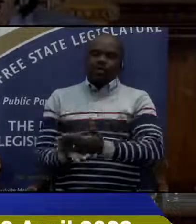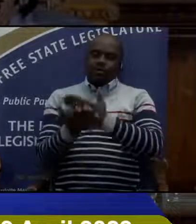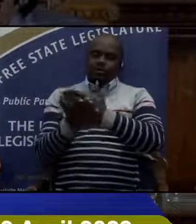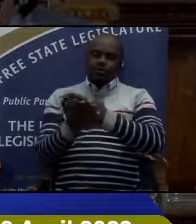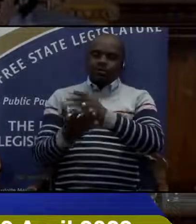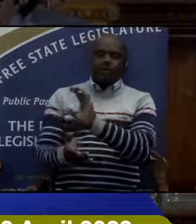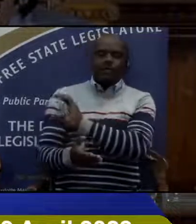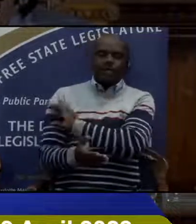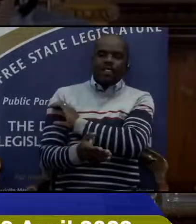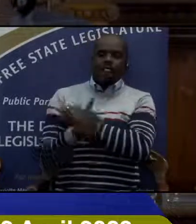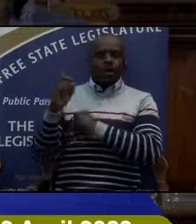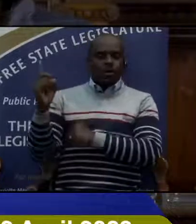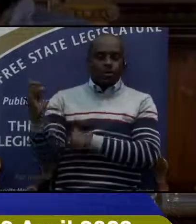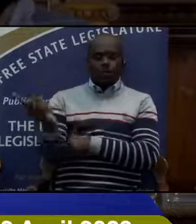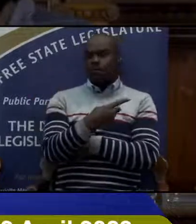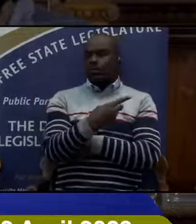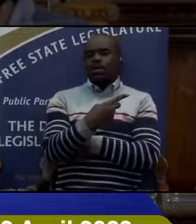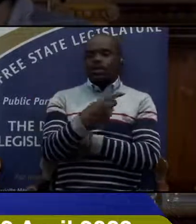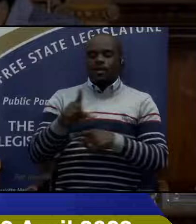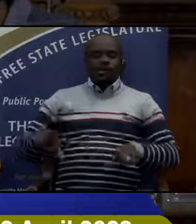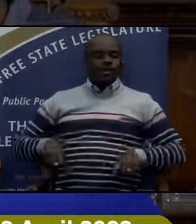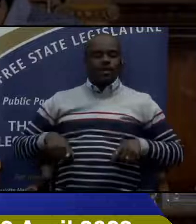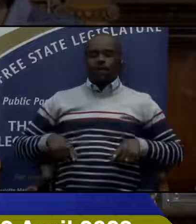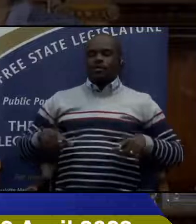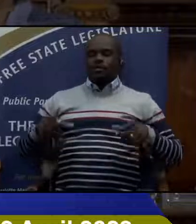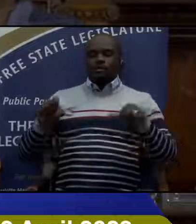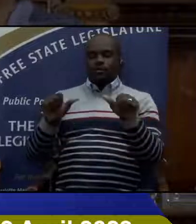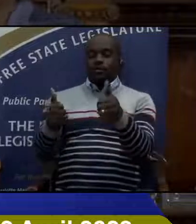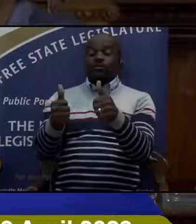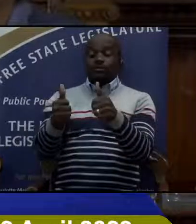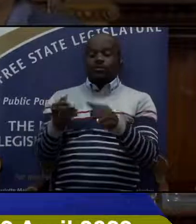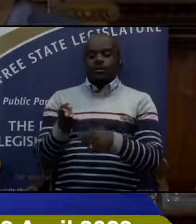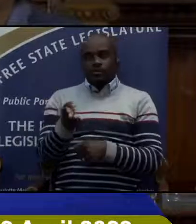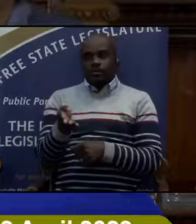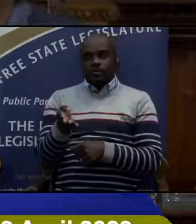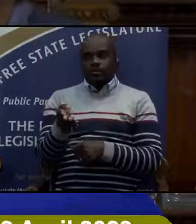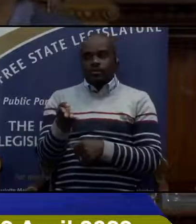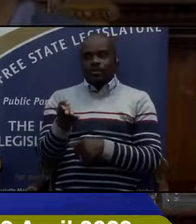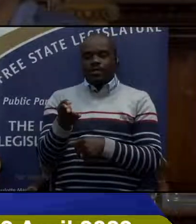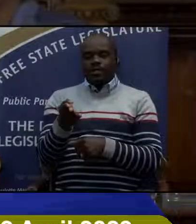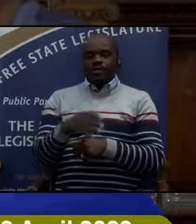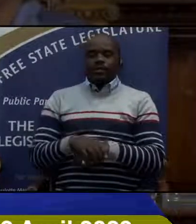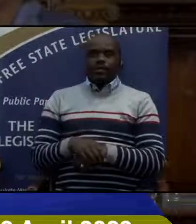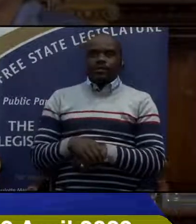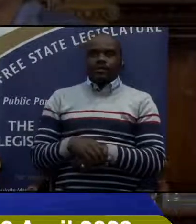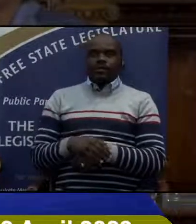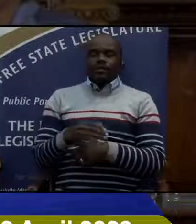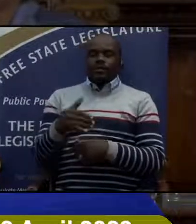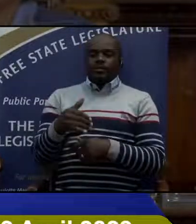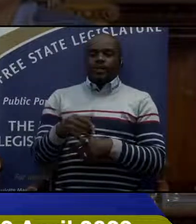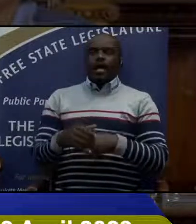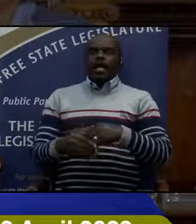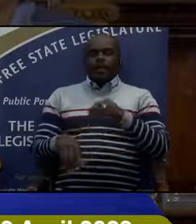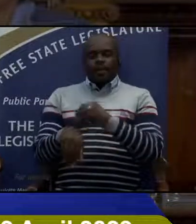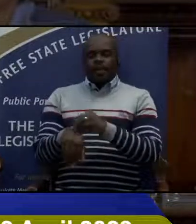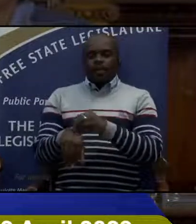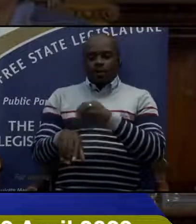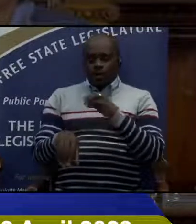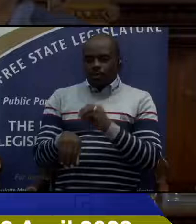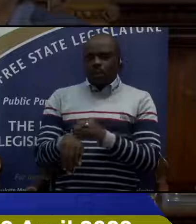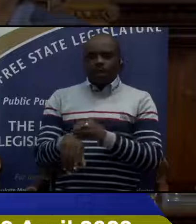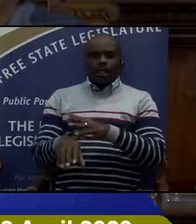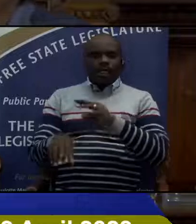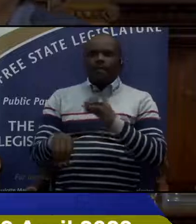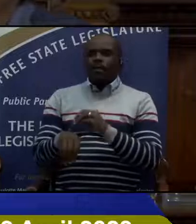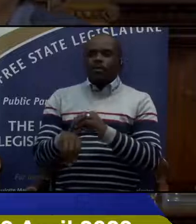the commodification of education remains a problem which excludes those with no means, and this